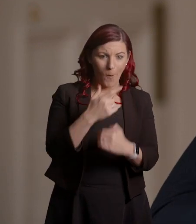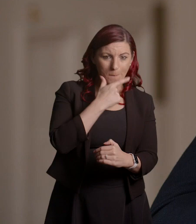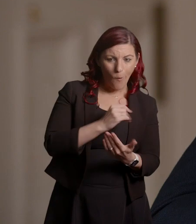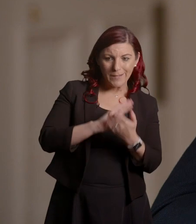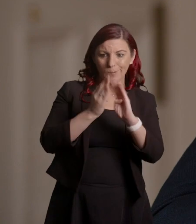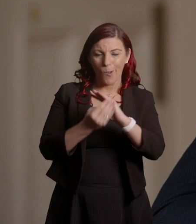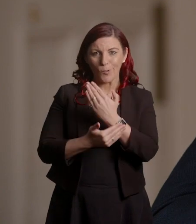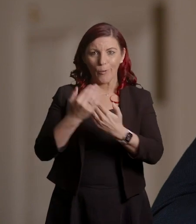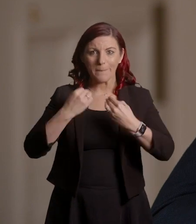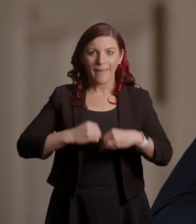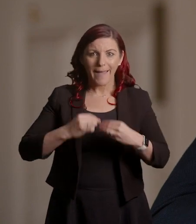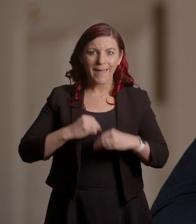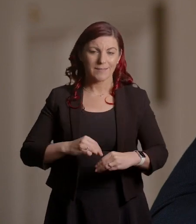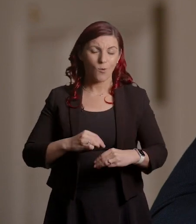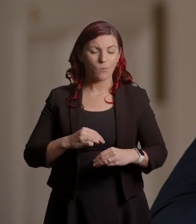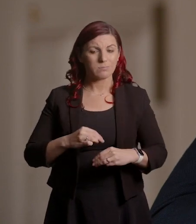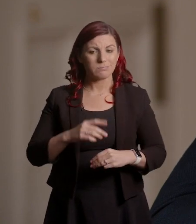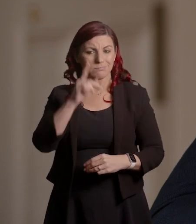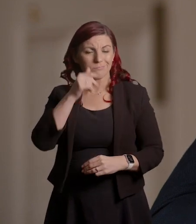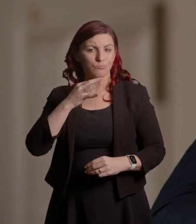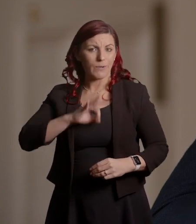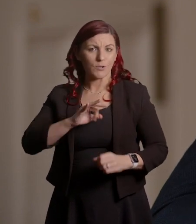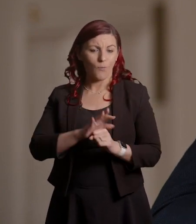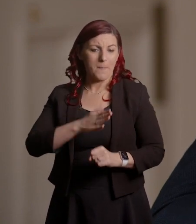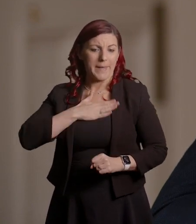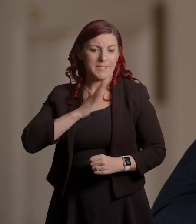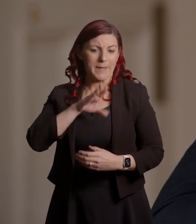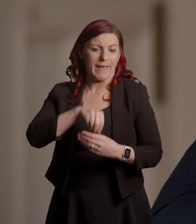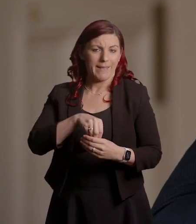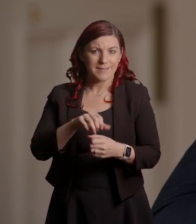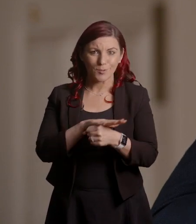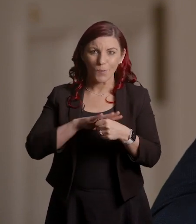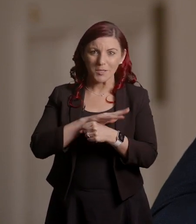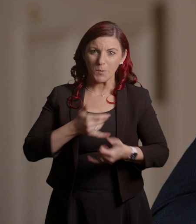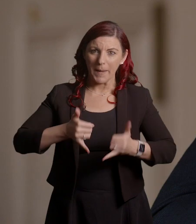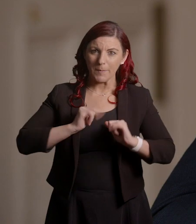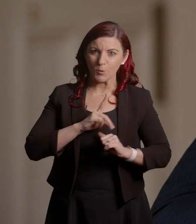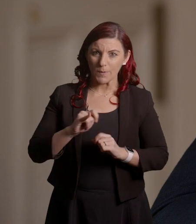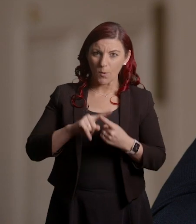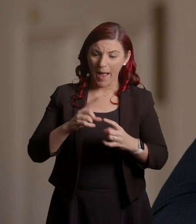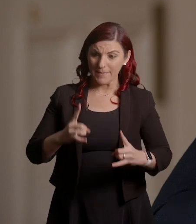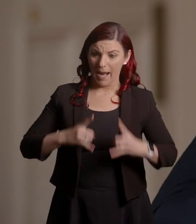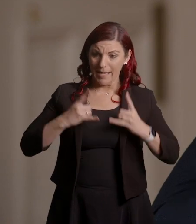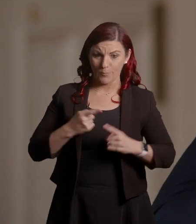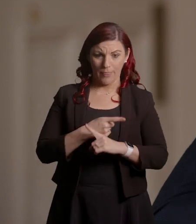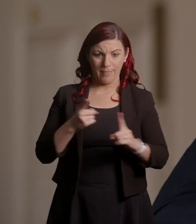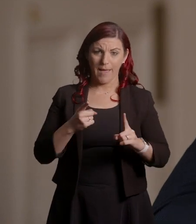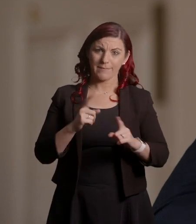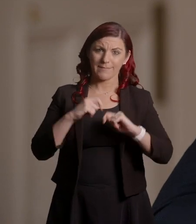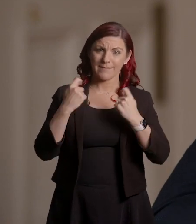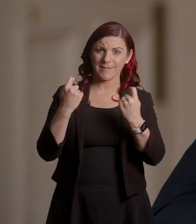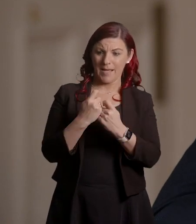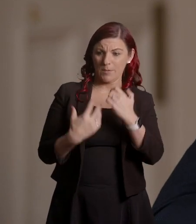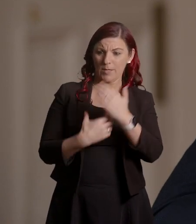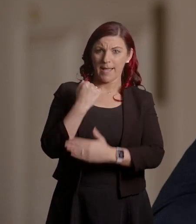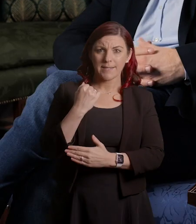young boys to young men, and that was a very privileged position to be in at that time, and delighted for their success over the years.